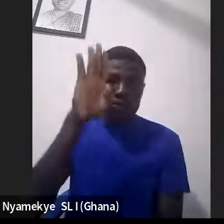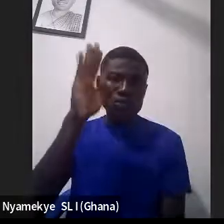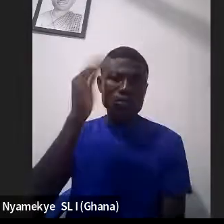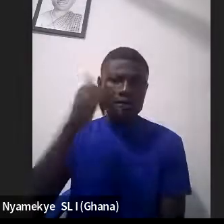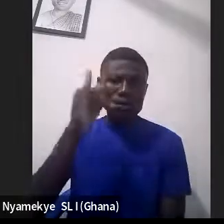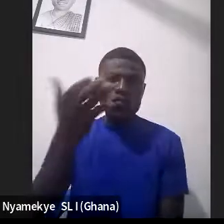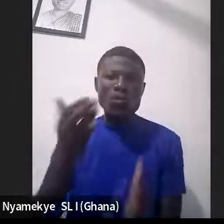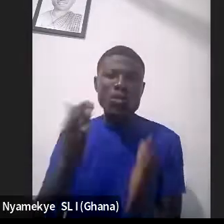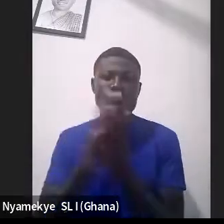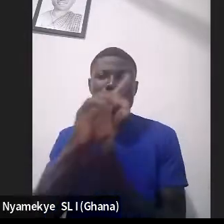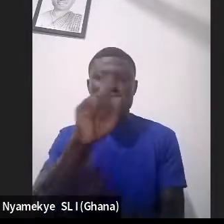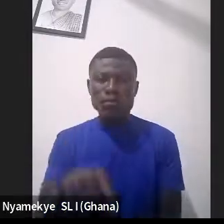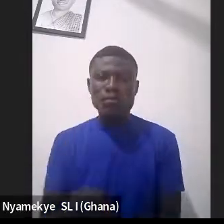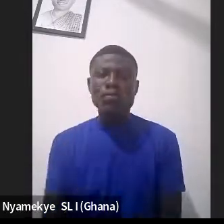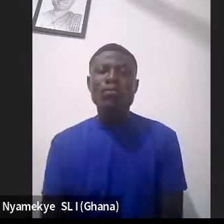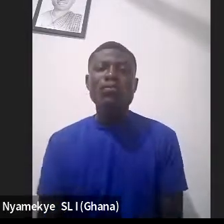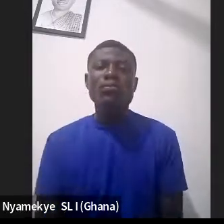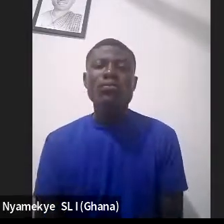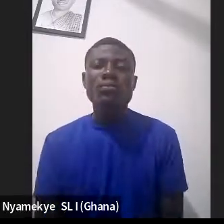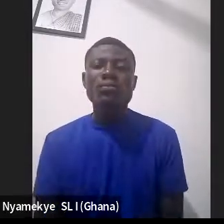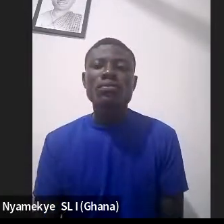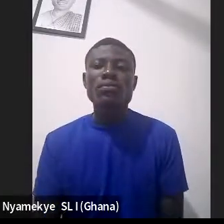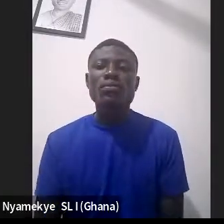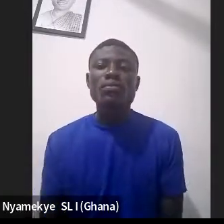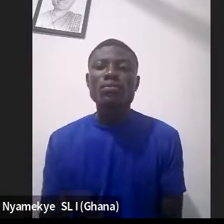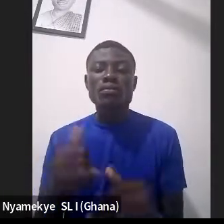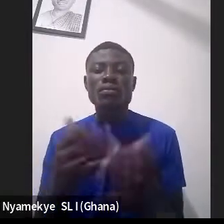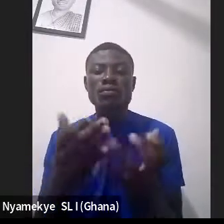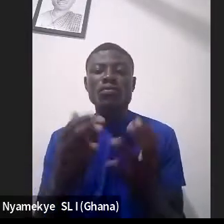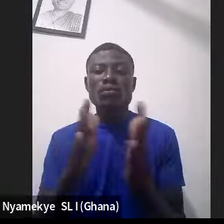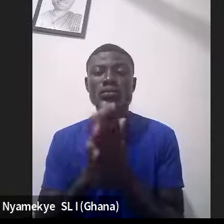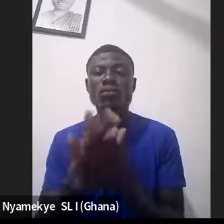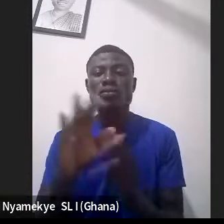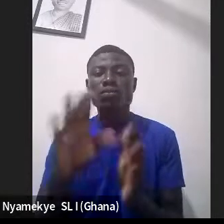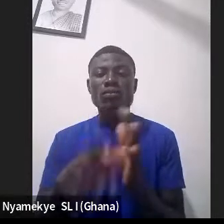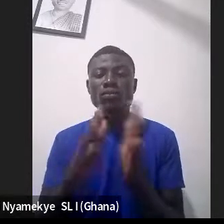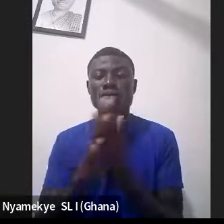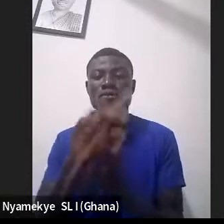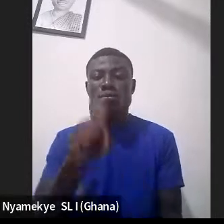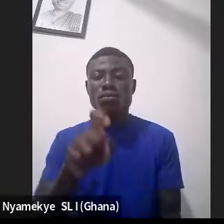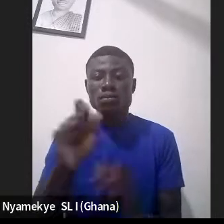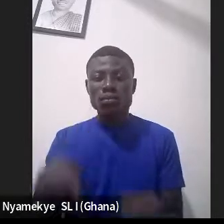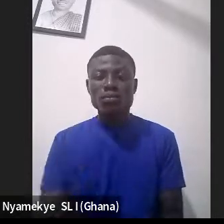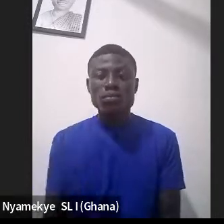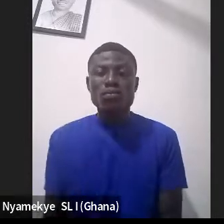a question. If you still want to ask a question, you can unmute yourself and ask that. Yes.